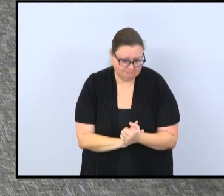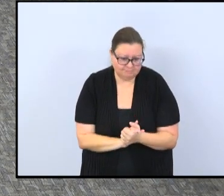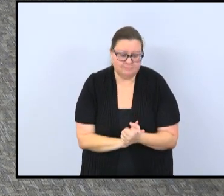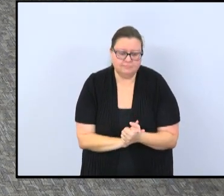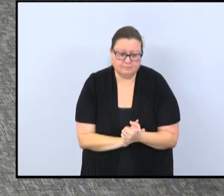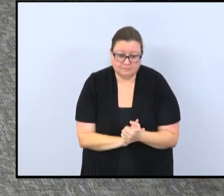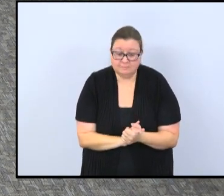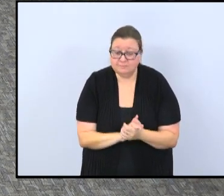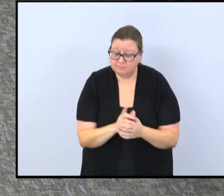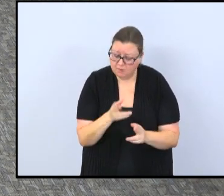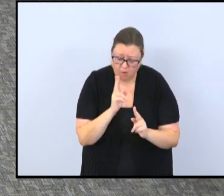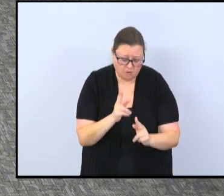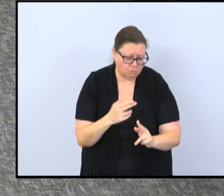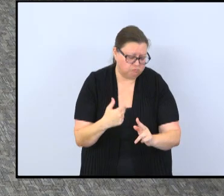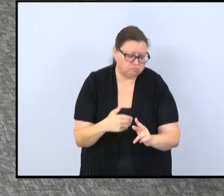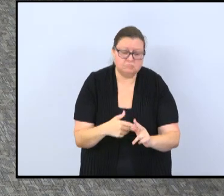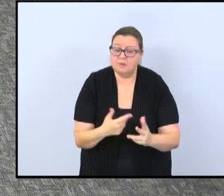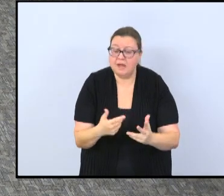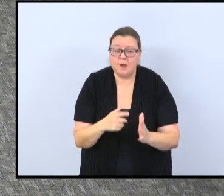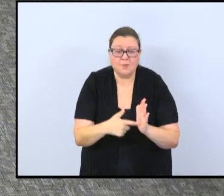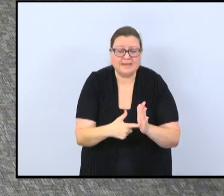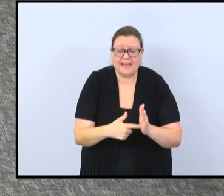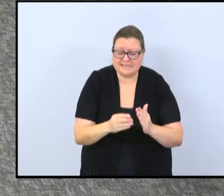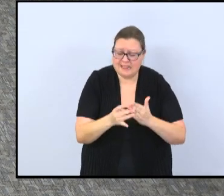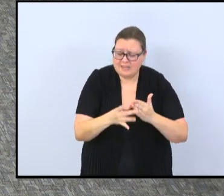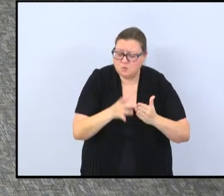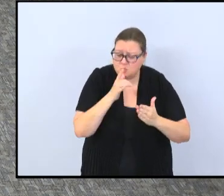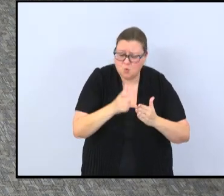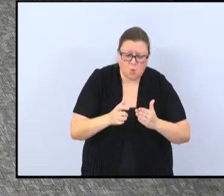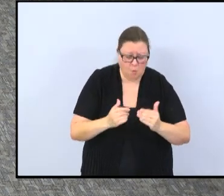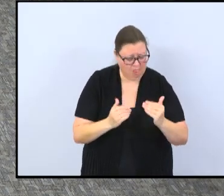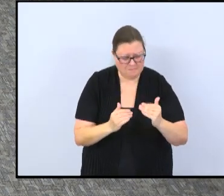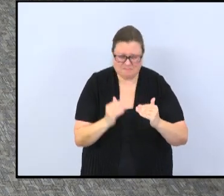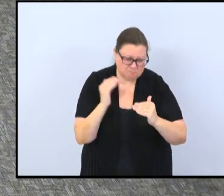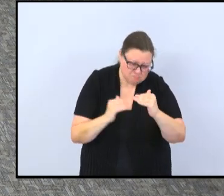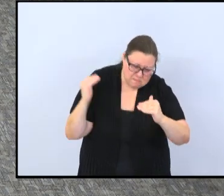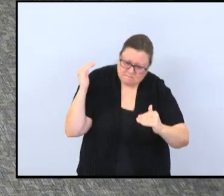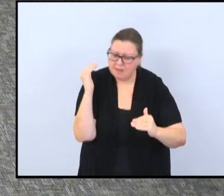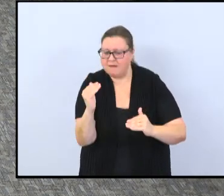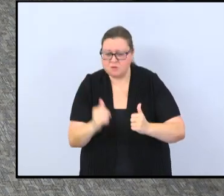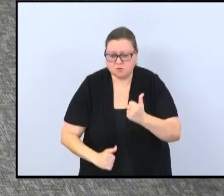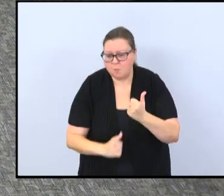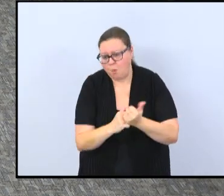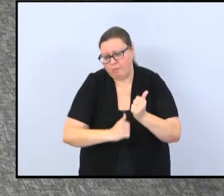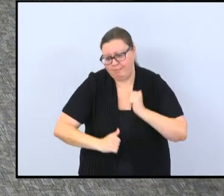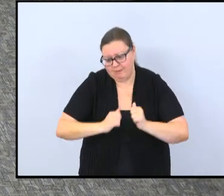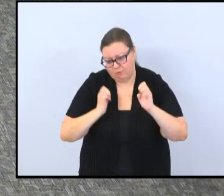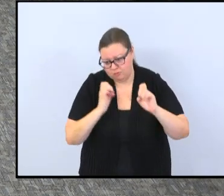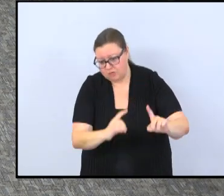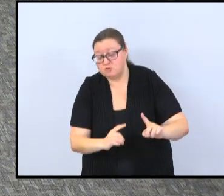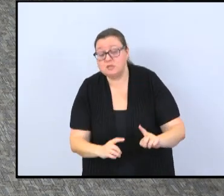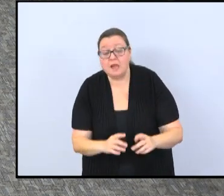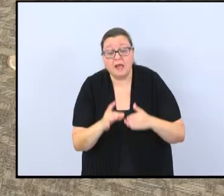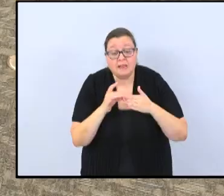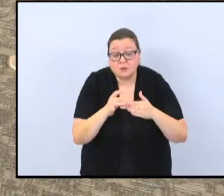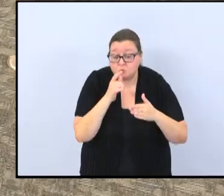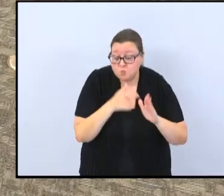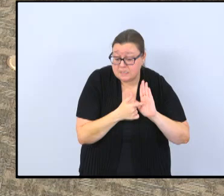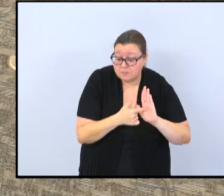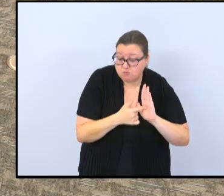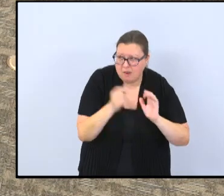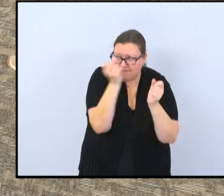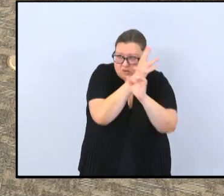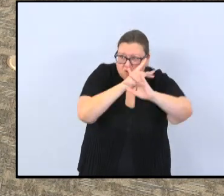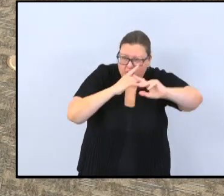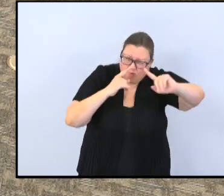This distinguished award honors educational leaders who go above and beyond in their support of theater education, leaders who demonstrate